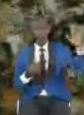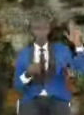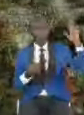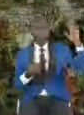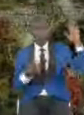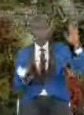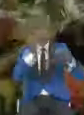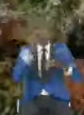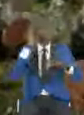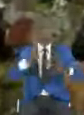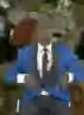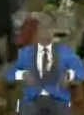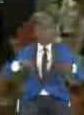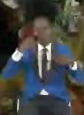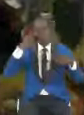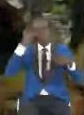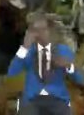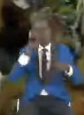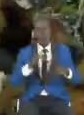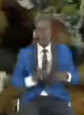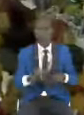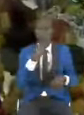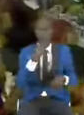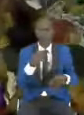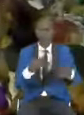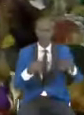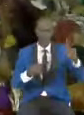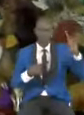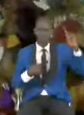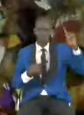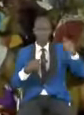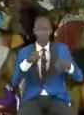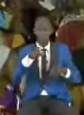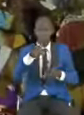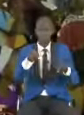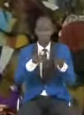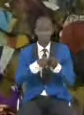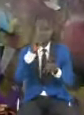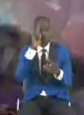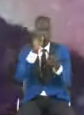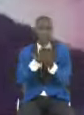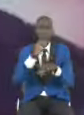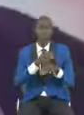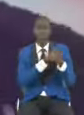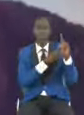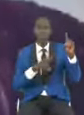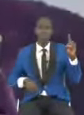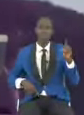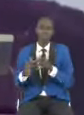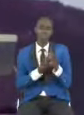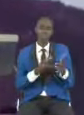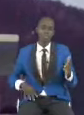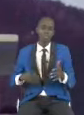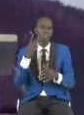forever? You, as you believe on the Lord Jesus Christ. Verse 63,